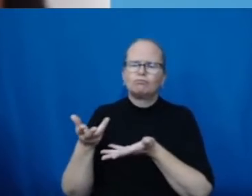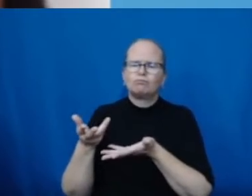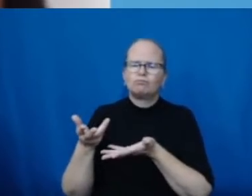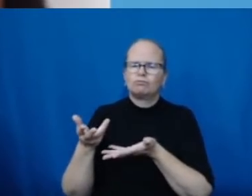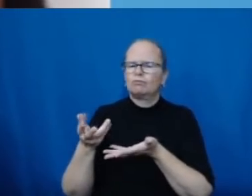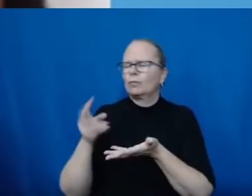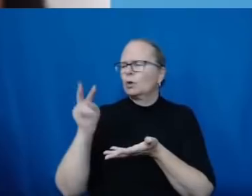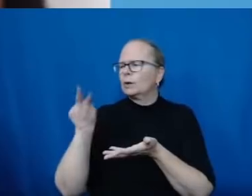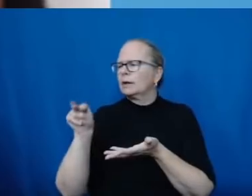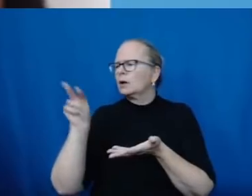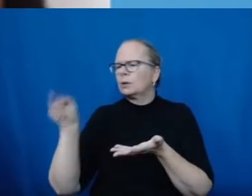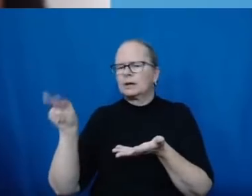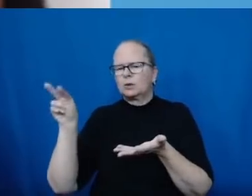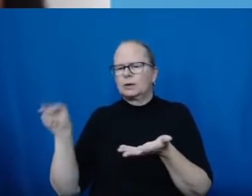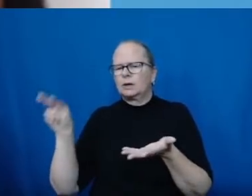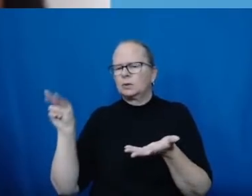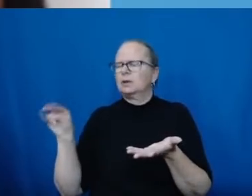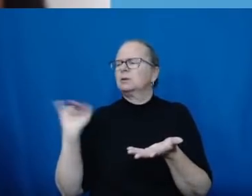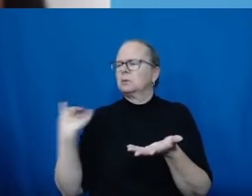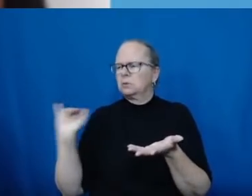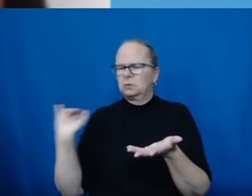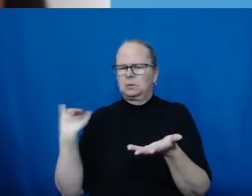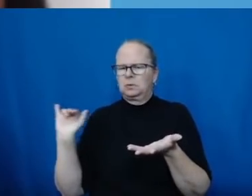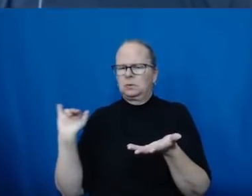you're actually having the conversation with.